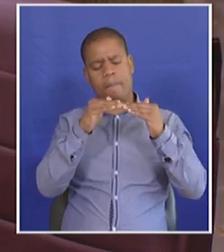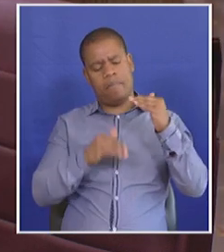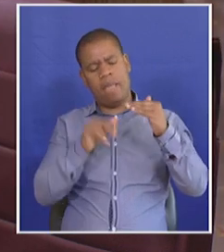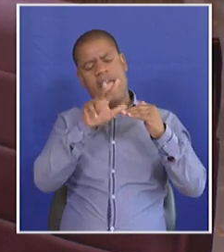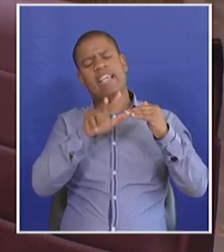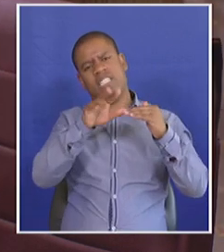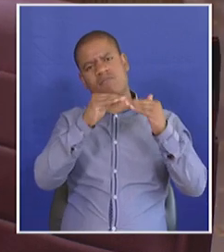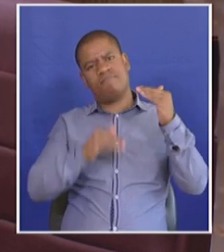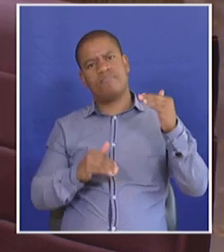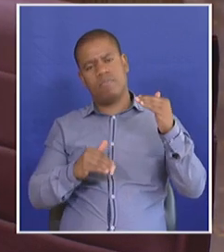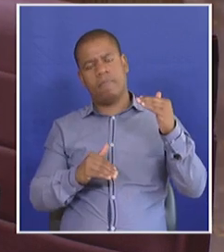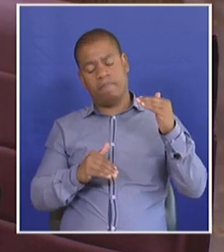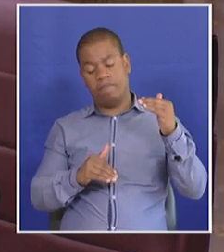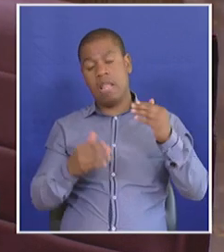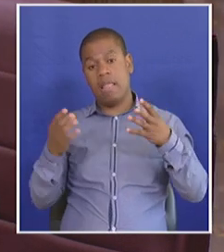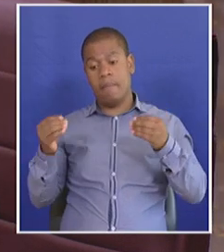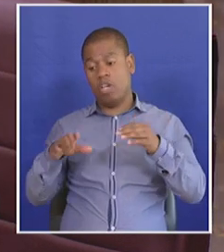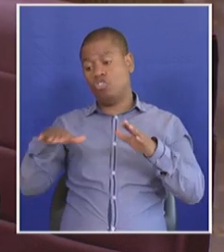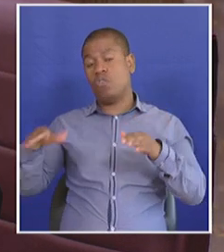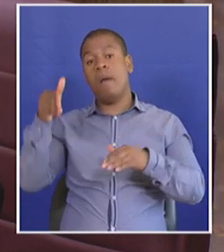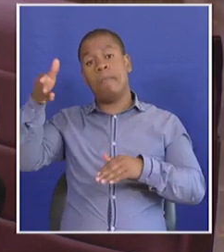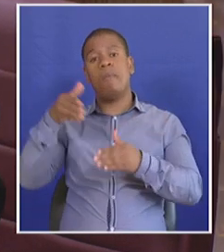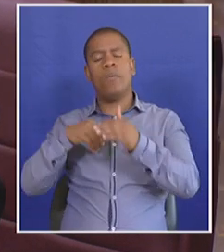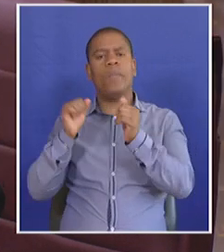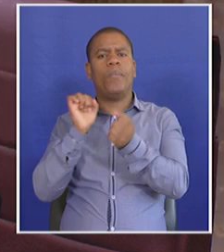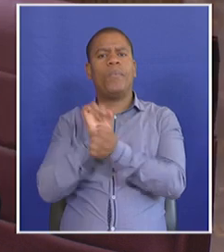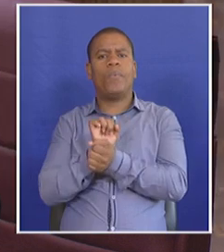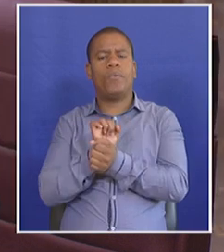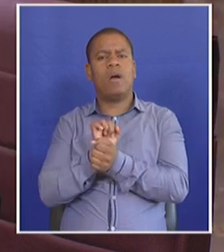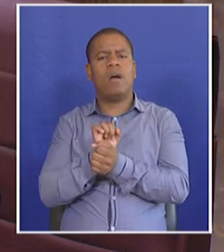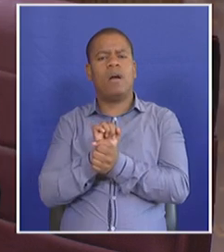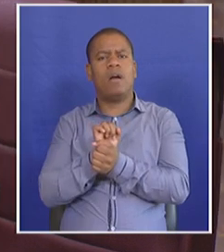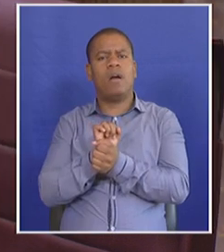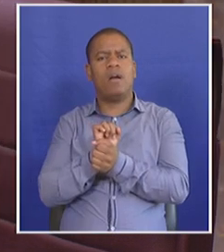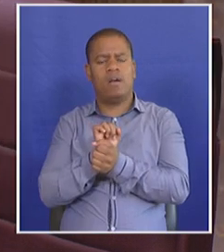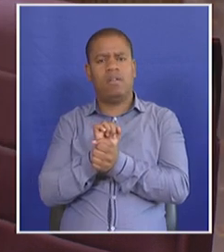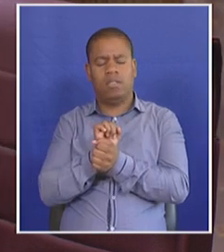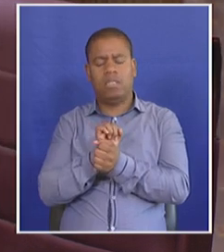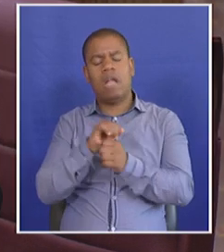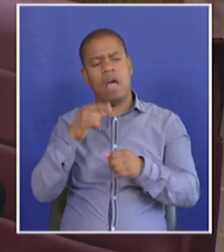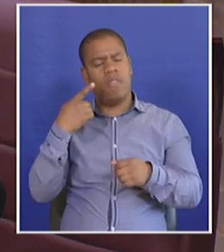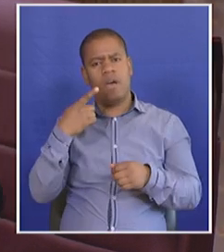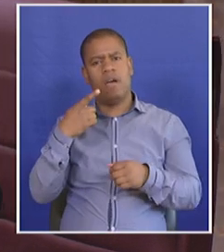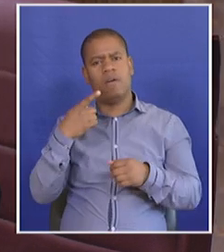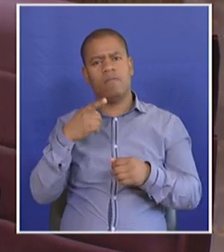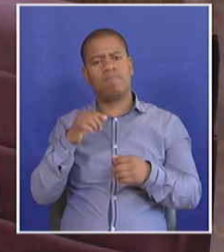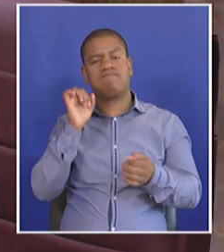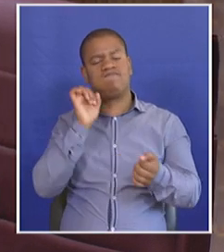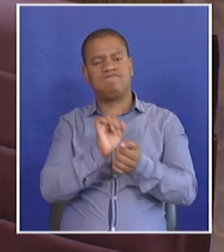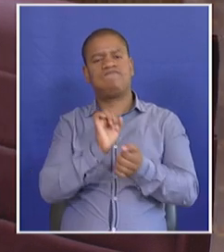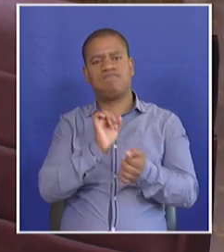year, 2016, the number of children who were incarcerated in prisons, unsentenced children,